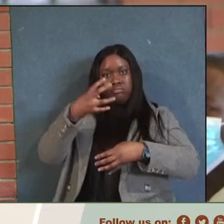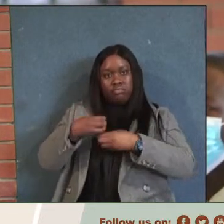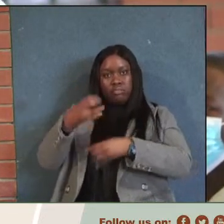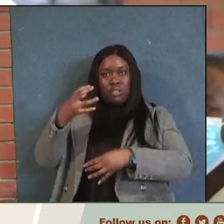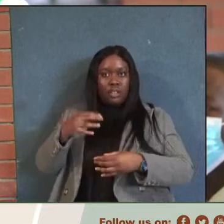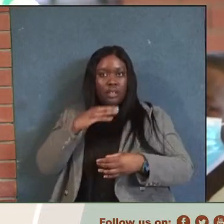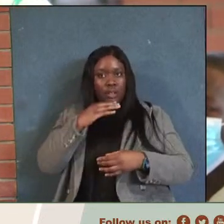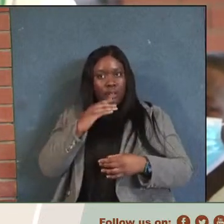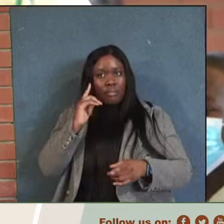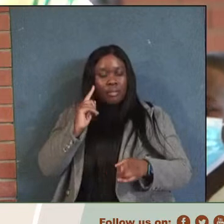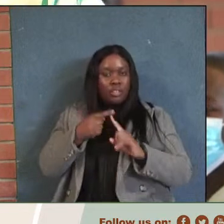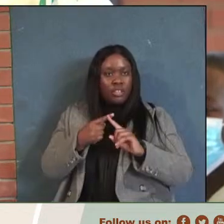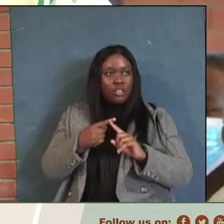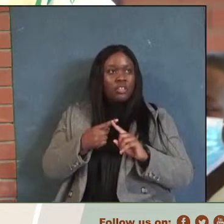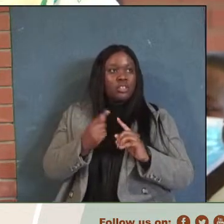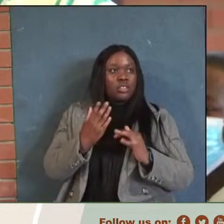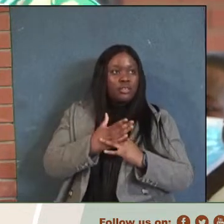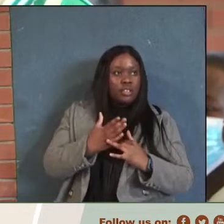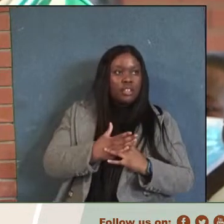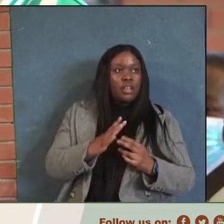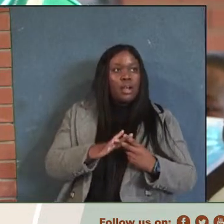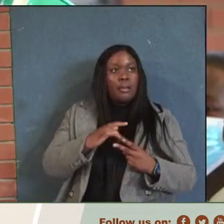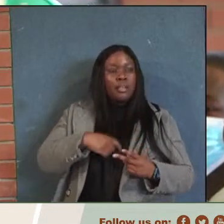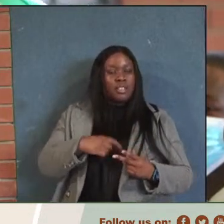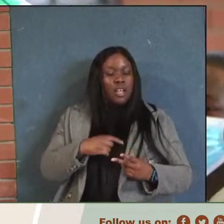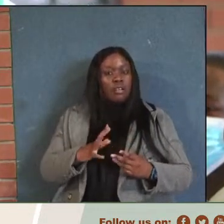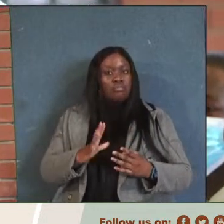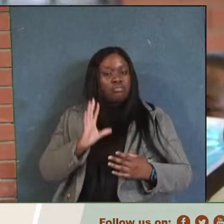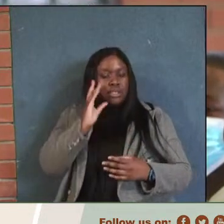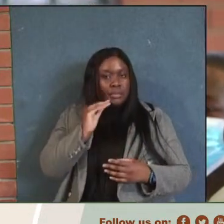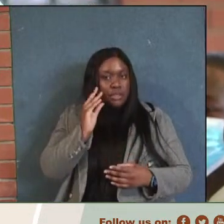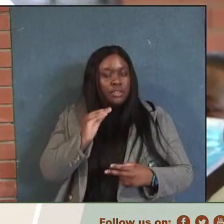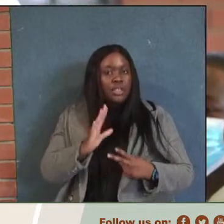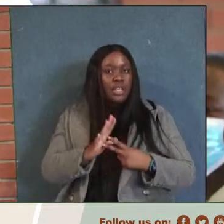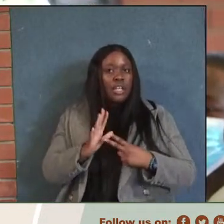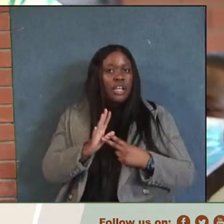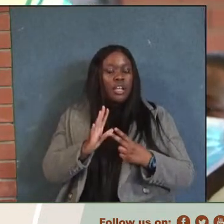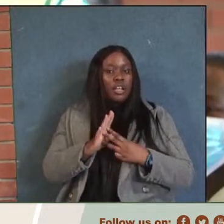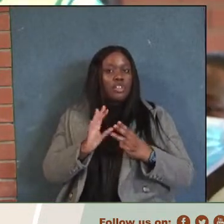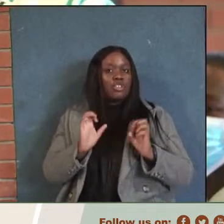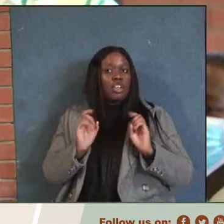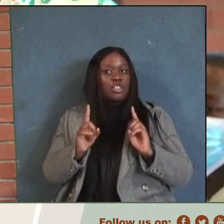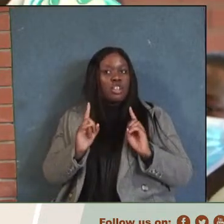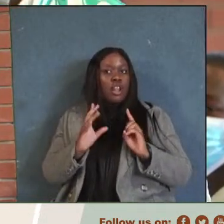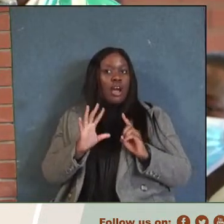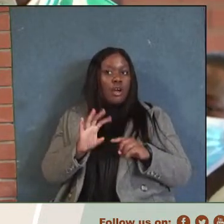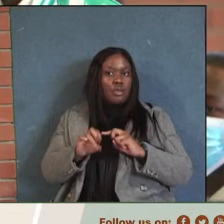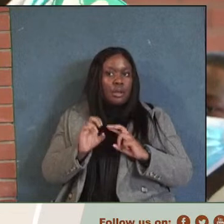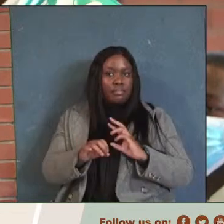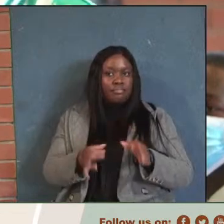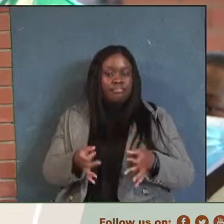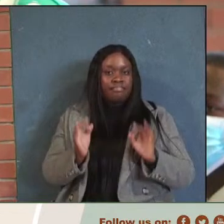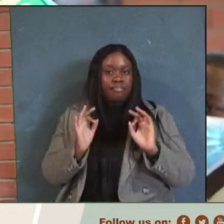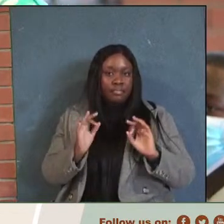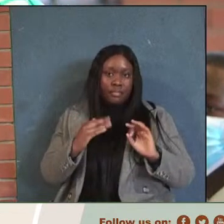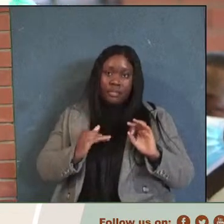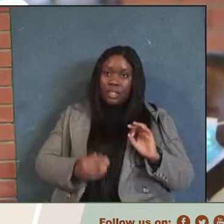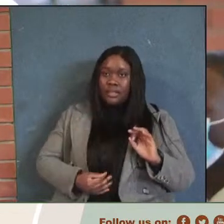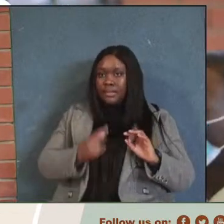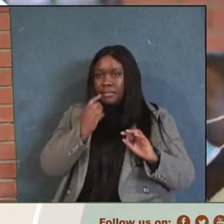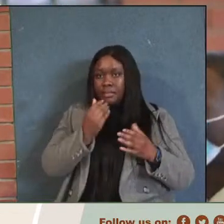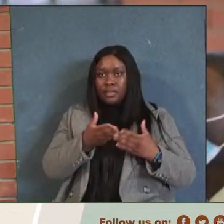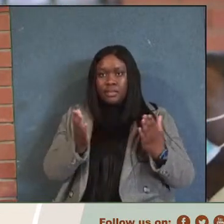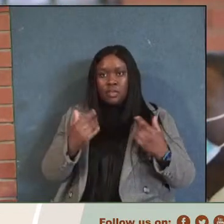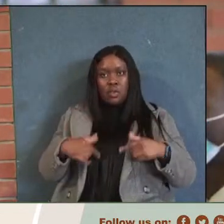interventions, personalized experiences, and improved educational outcomes. Now, ladies and gentlemen, as Commission 3, we have not only given